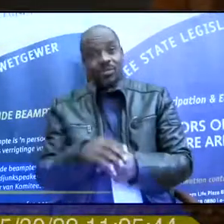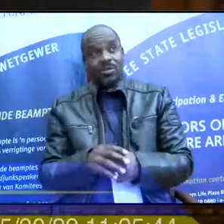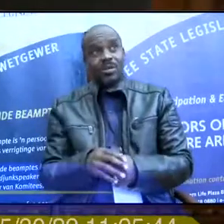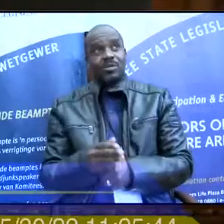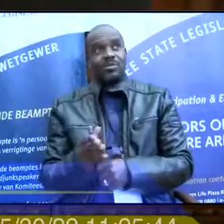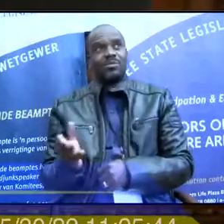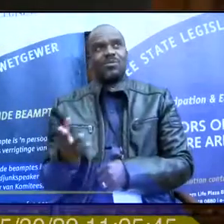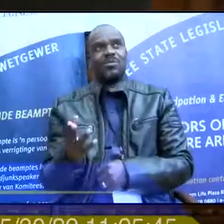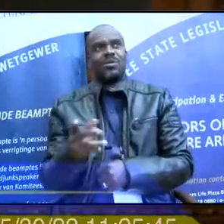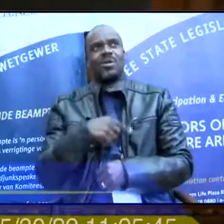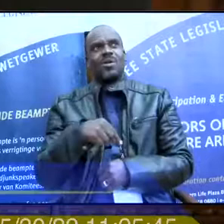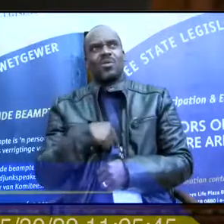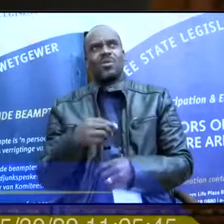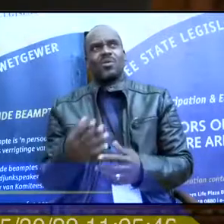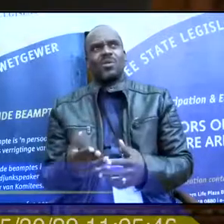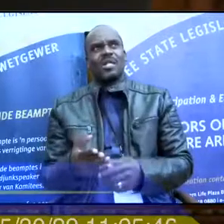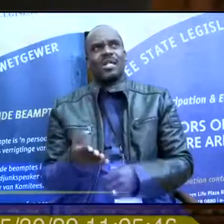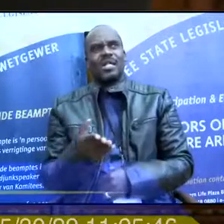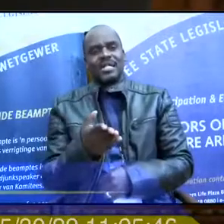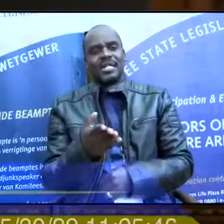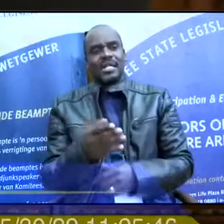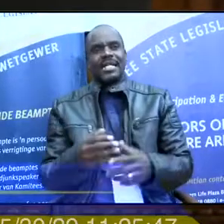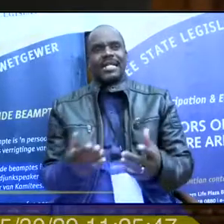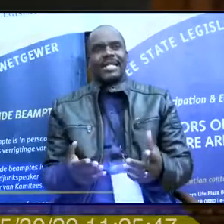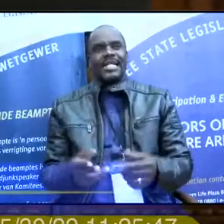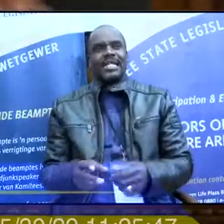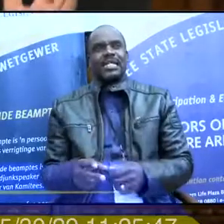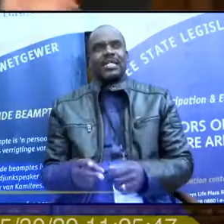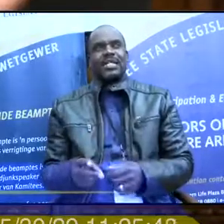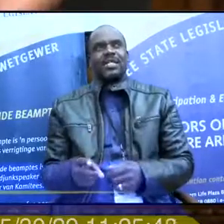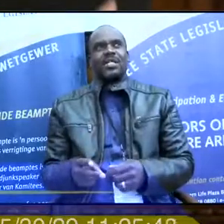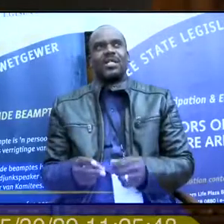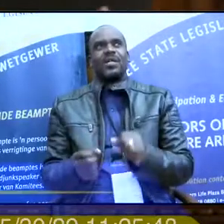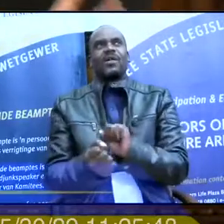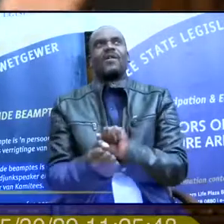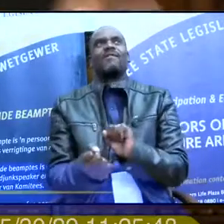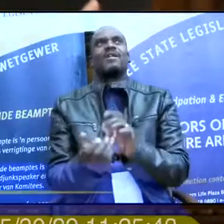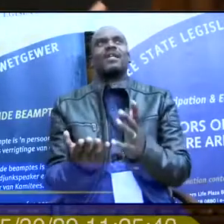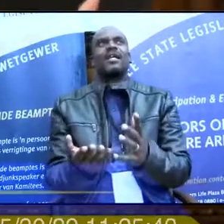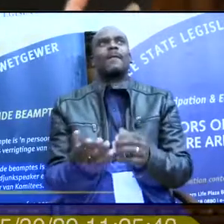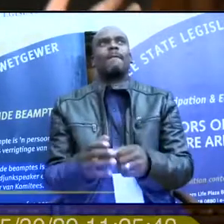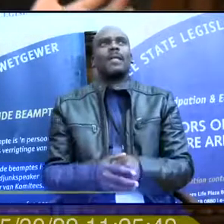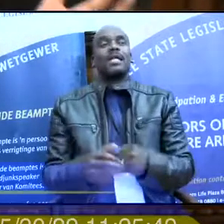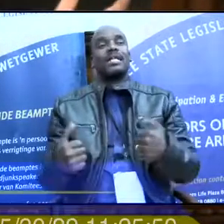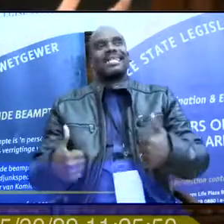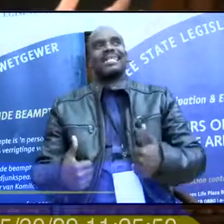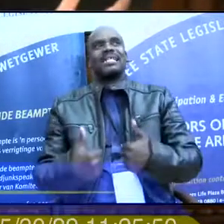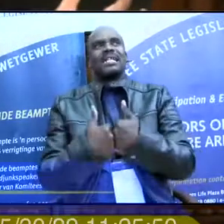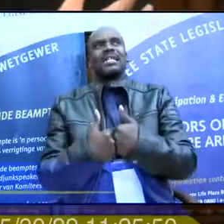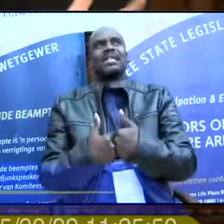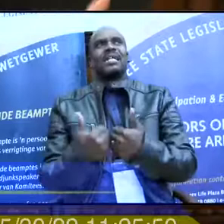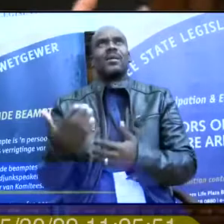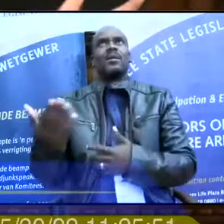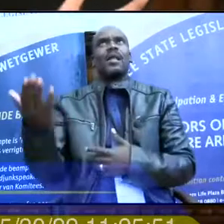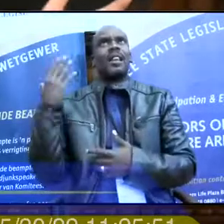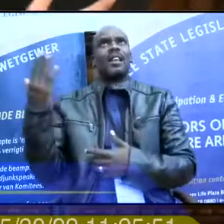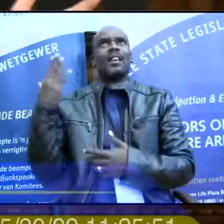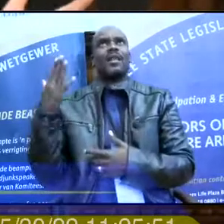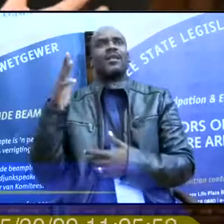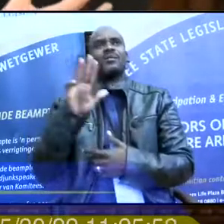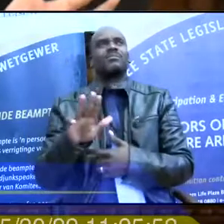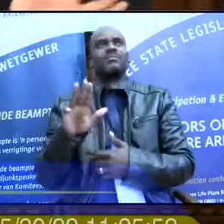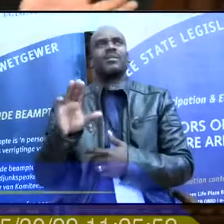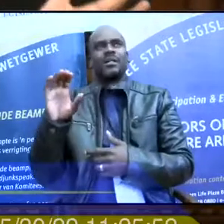costs that has resulted to the pre-apartheid challenges that we've had where certain